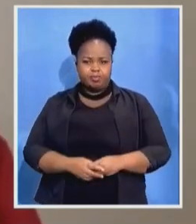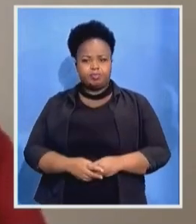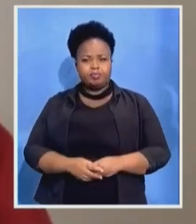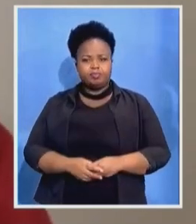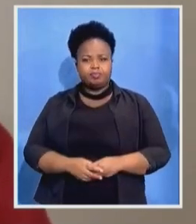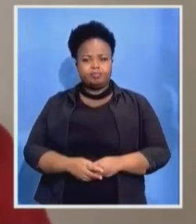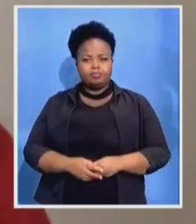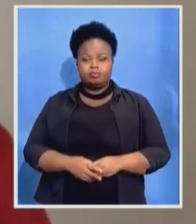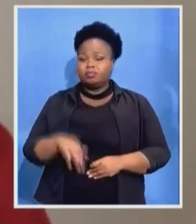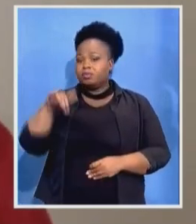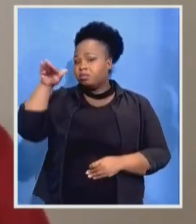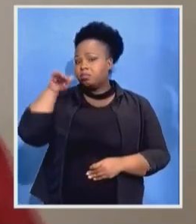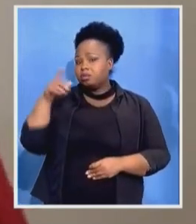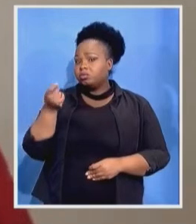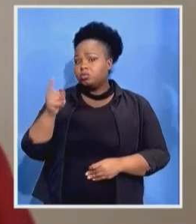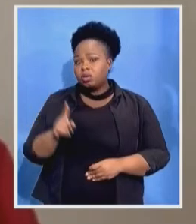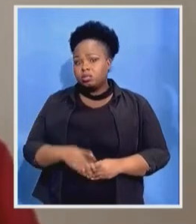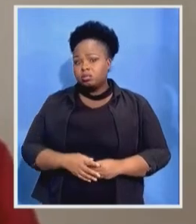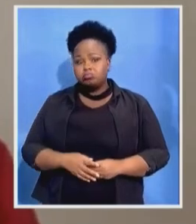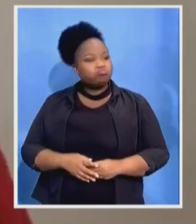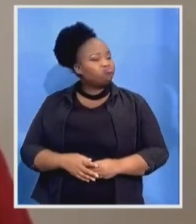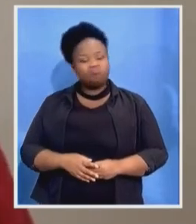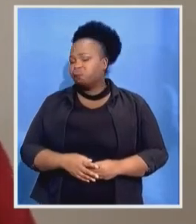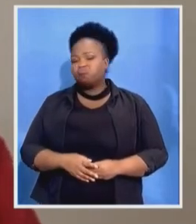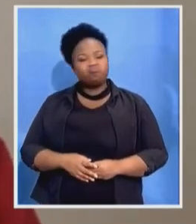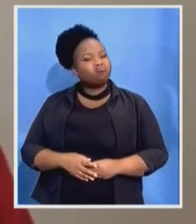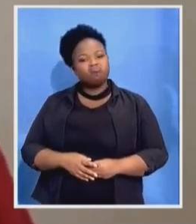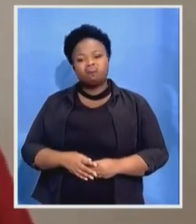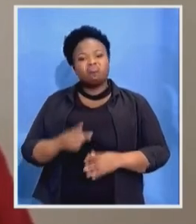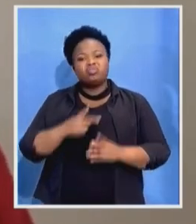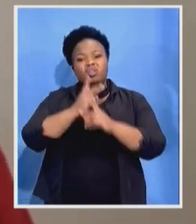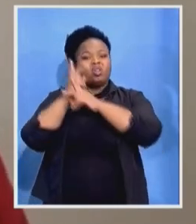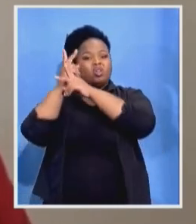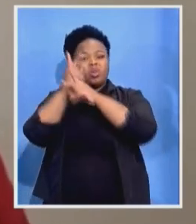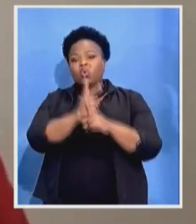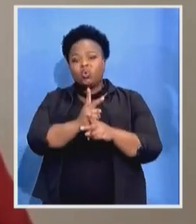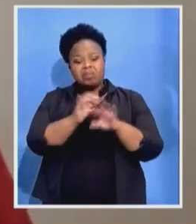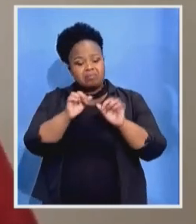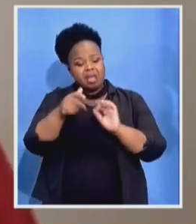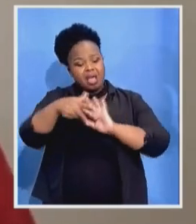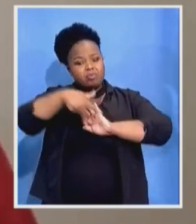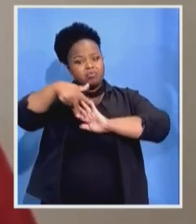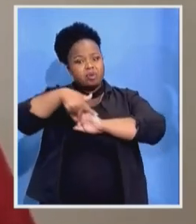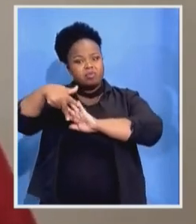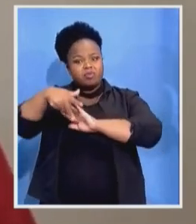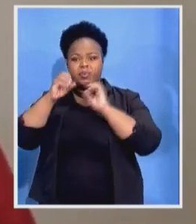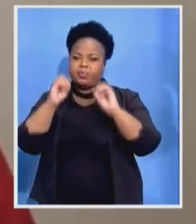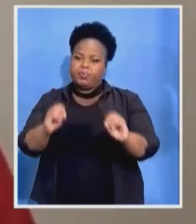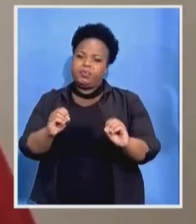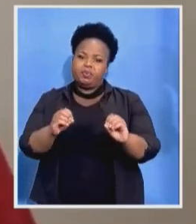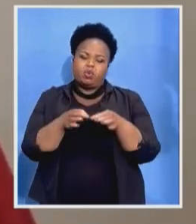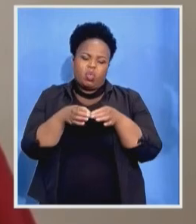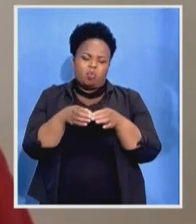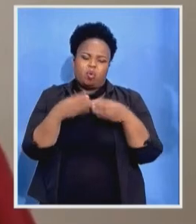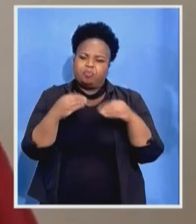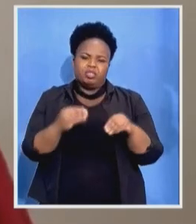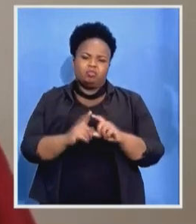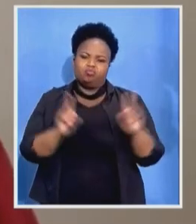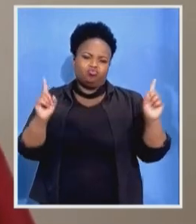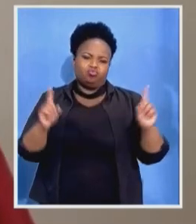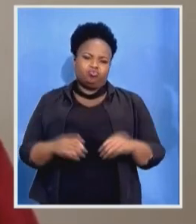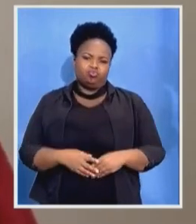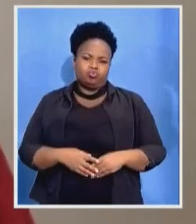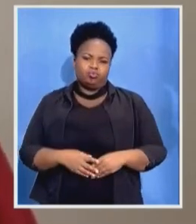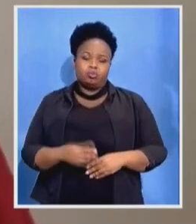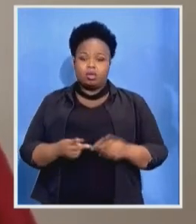really provided any guarantee to small business. And also we are getting feedback that black